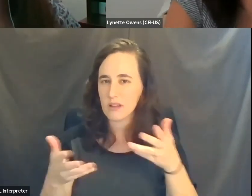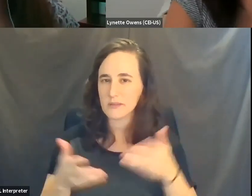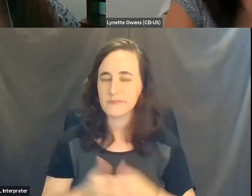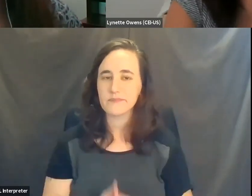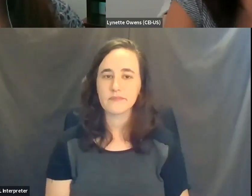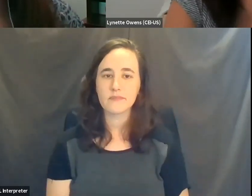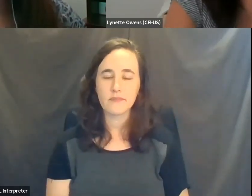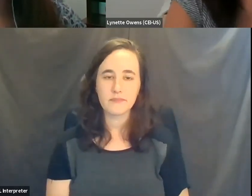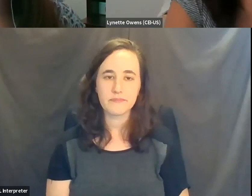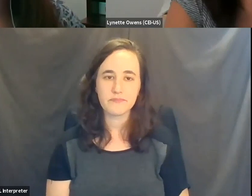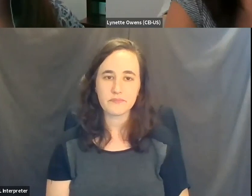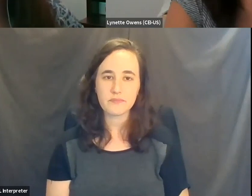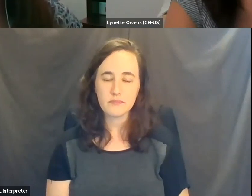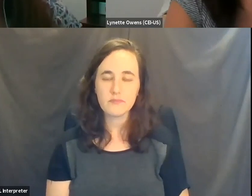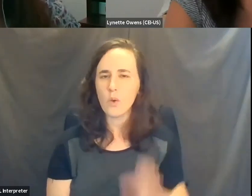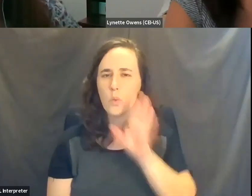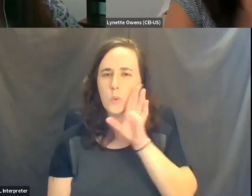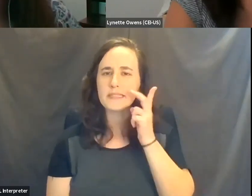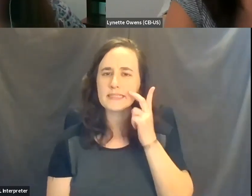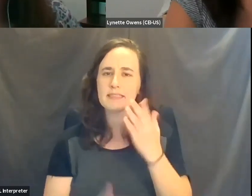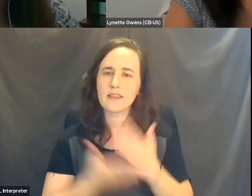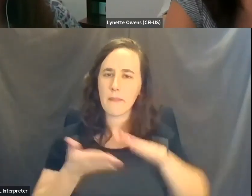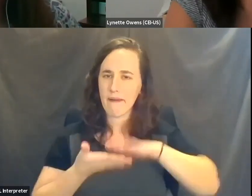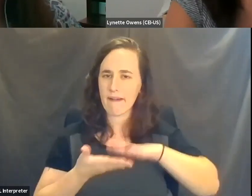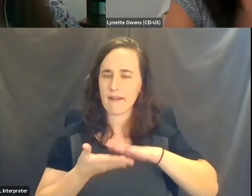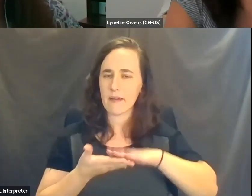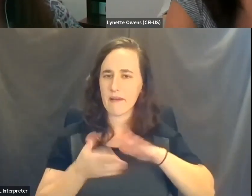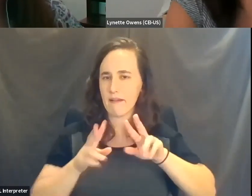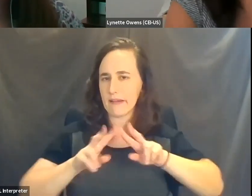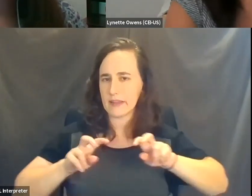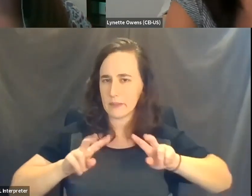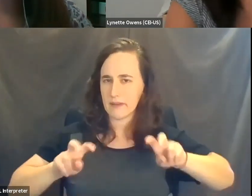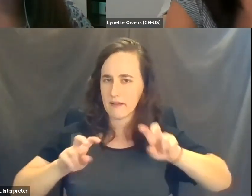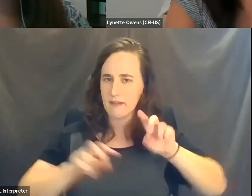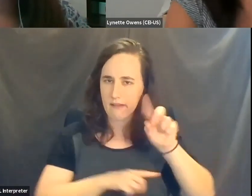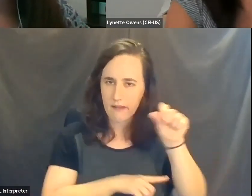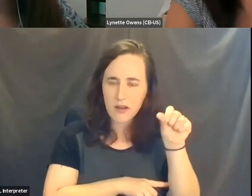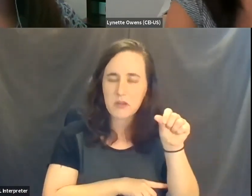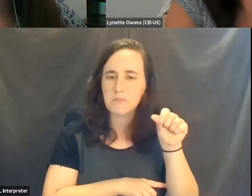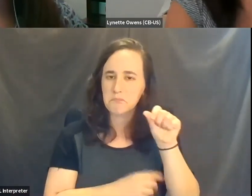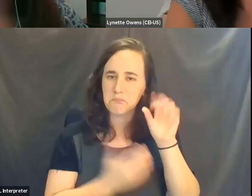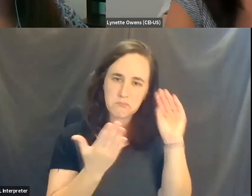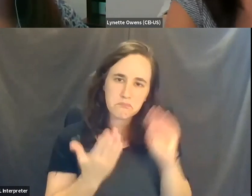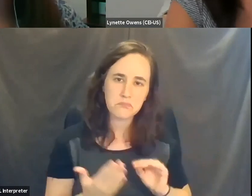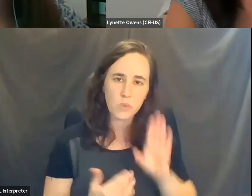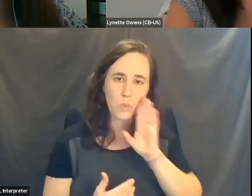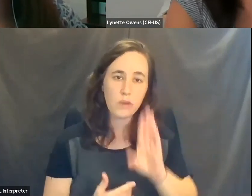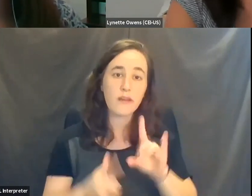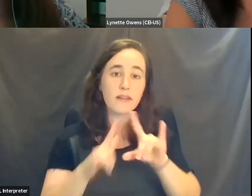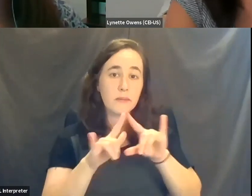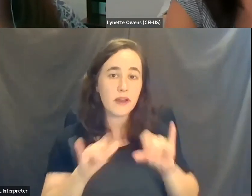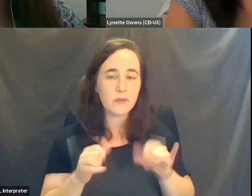you're going to see some, you know, academic assessment data, but I think also just continuing to get some survey